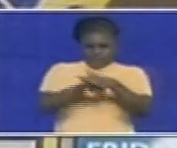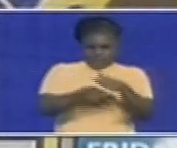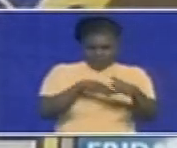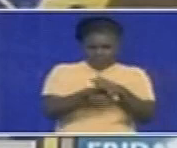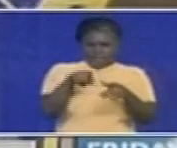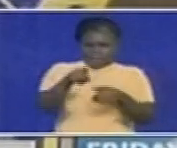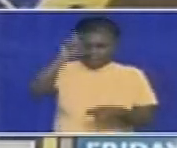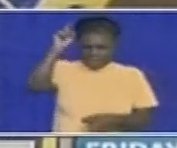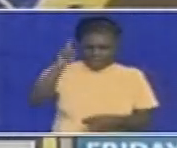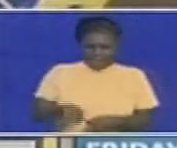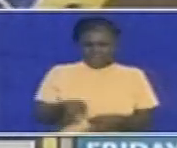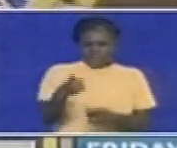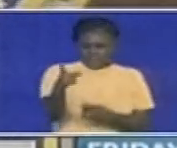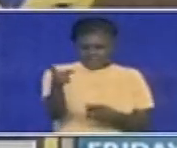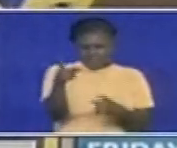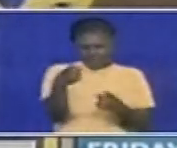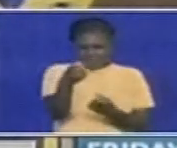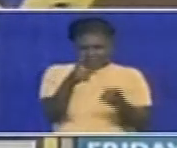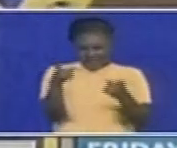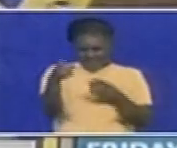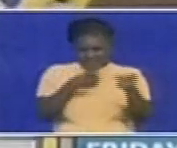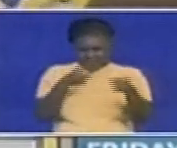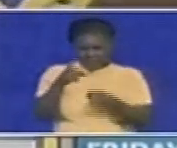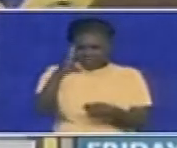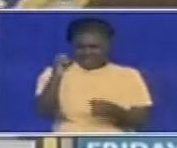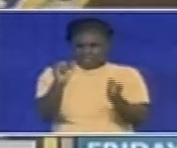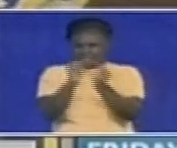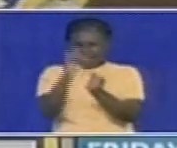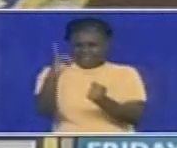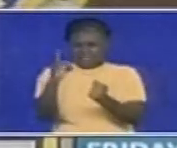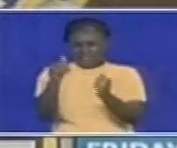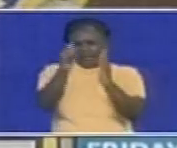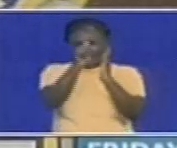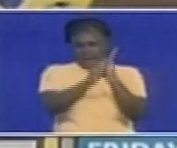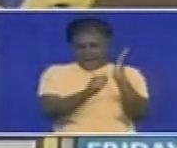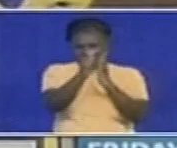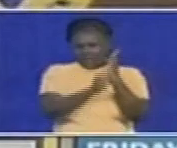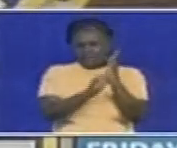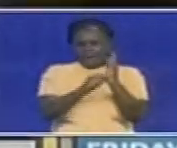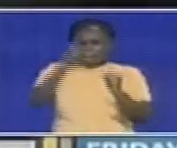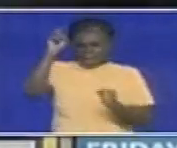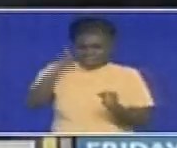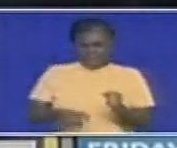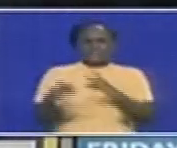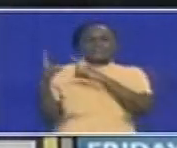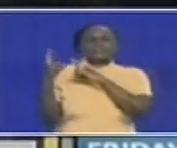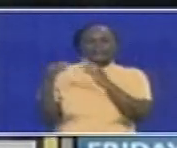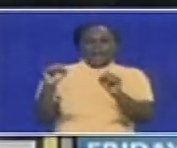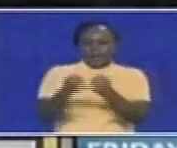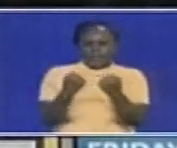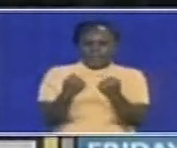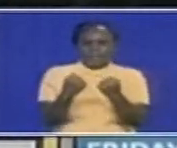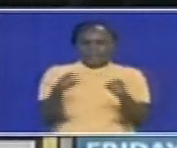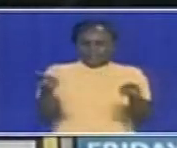that has now been captured in the 2013 Act. So it is going to be mandatory. According to the